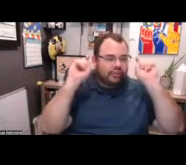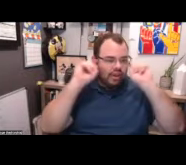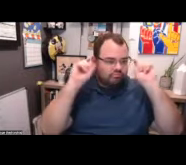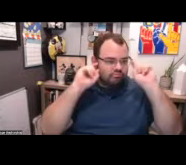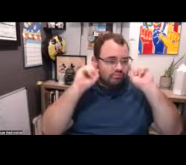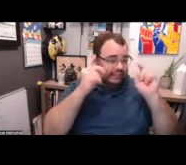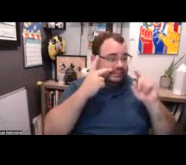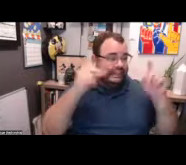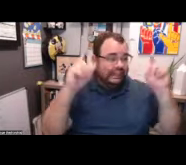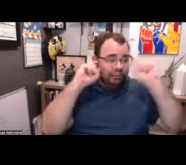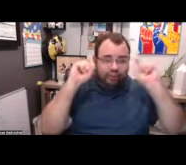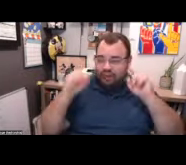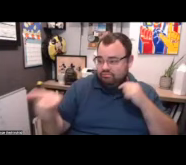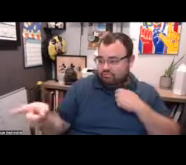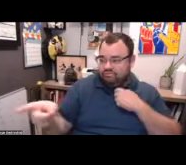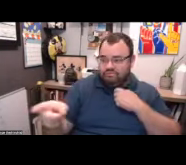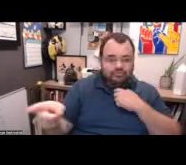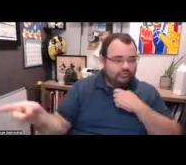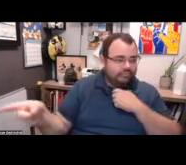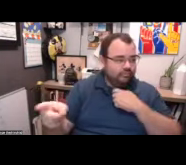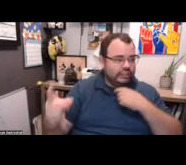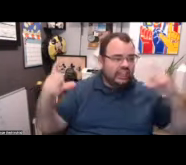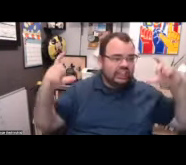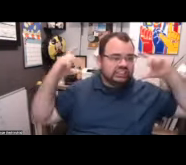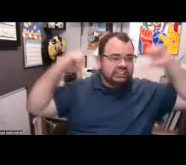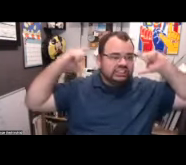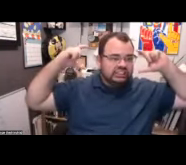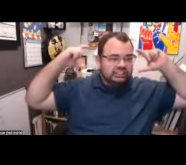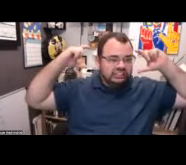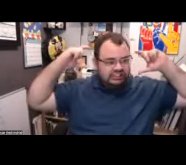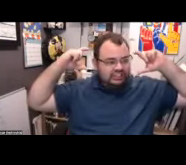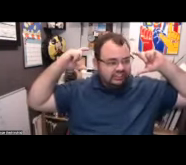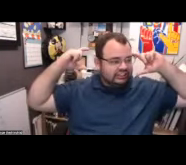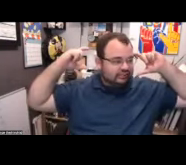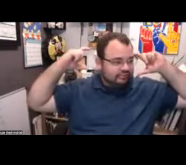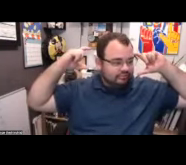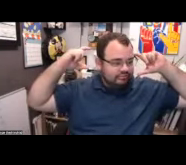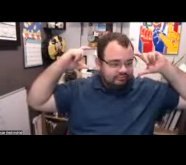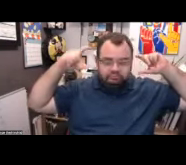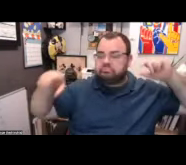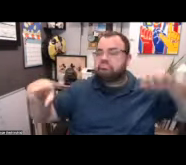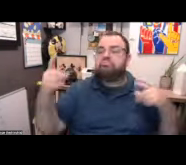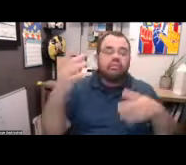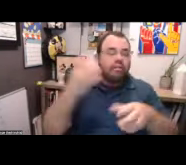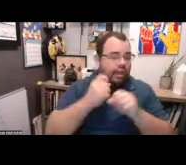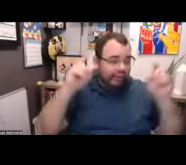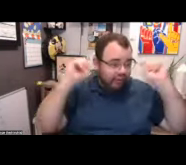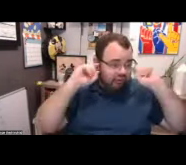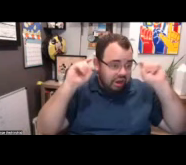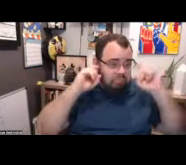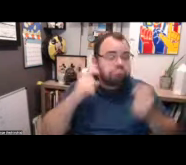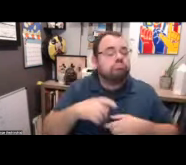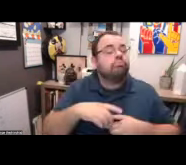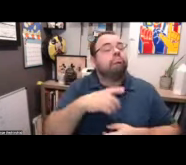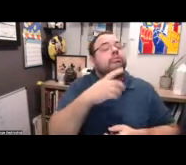and got me hearing aids. So you see the hearing aids, how giant they were.